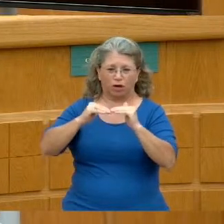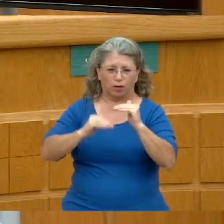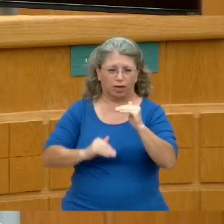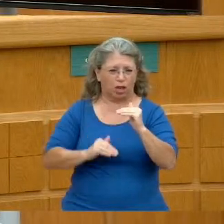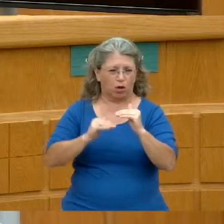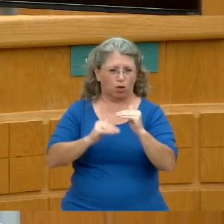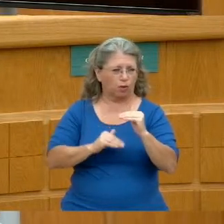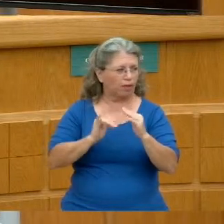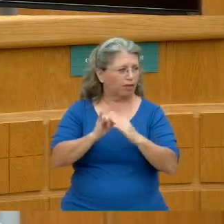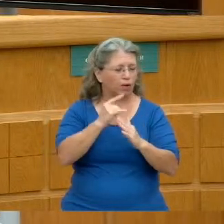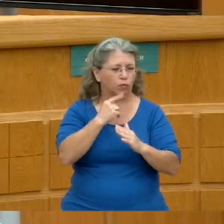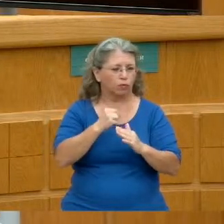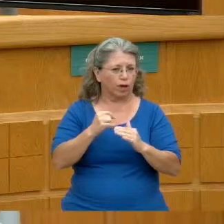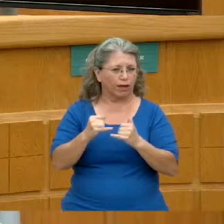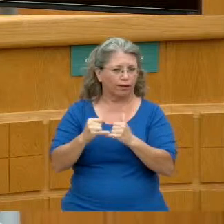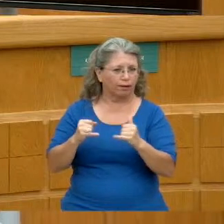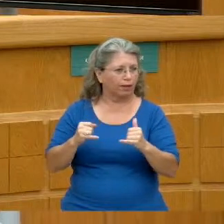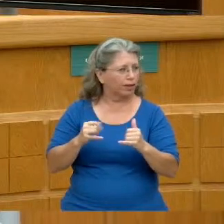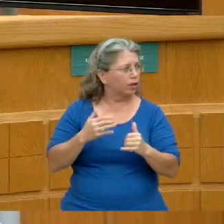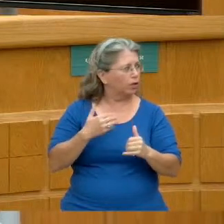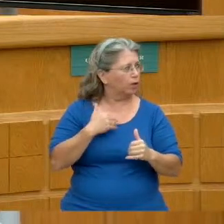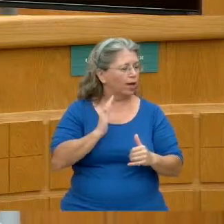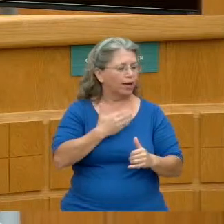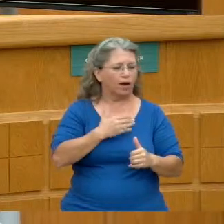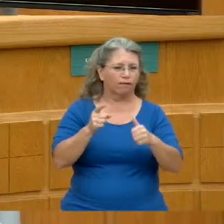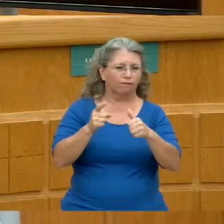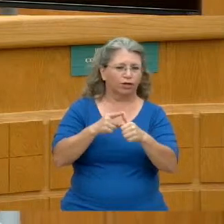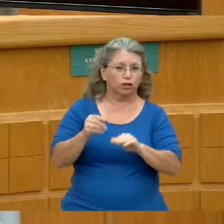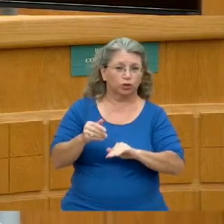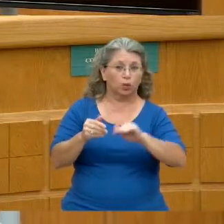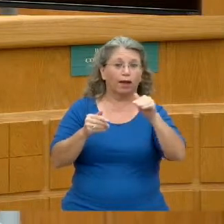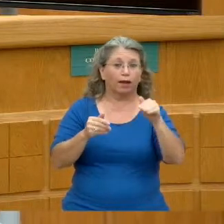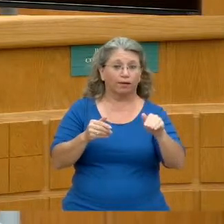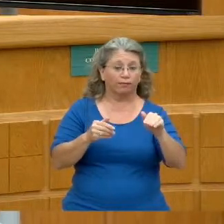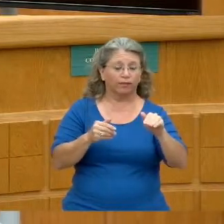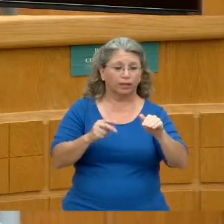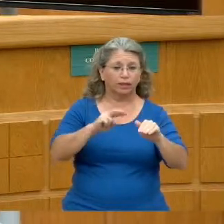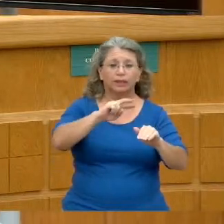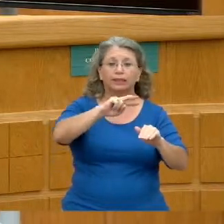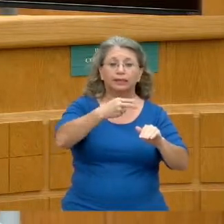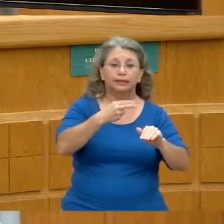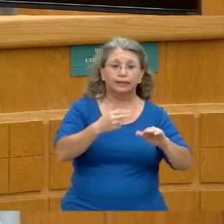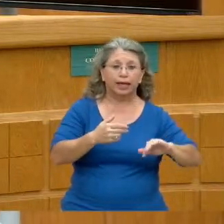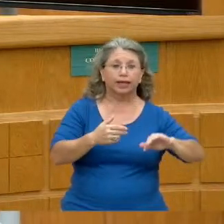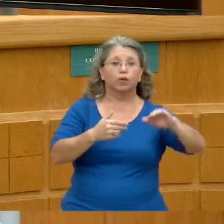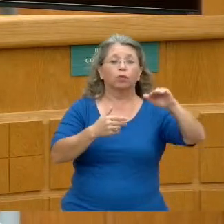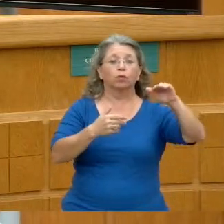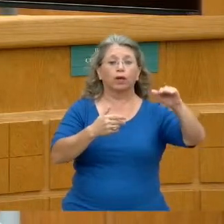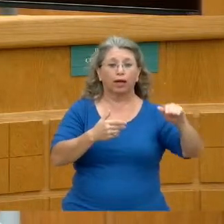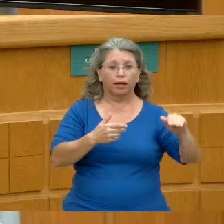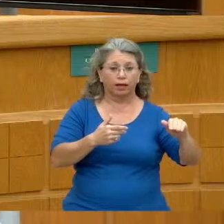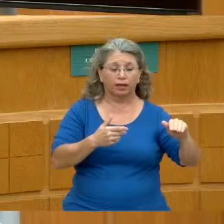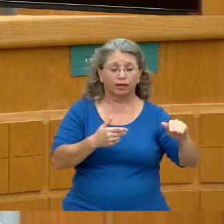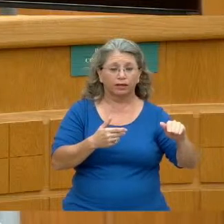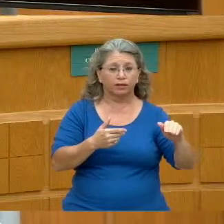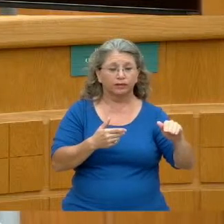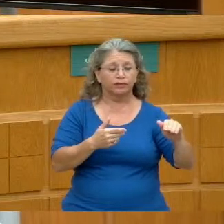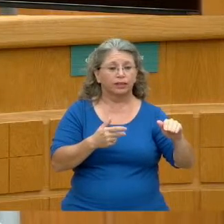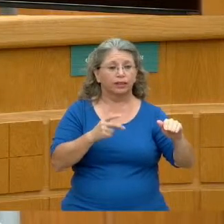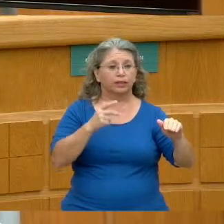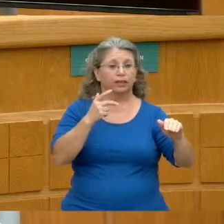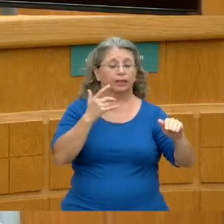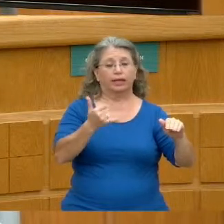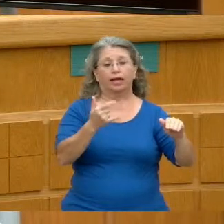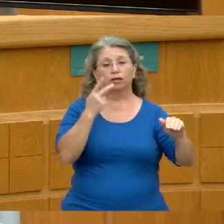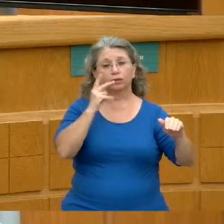had what we call the first wave around here. The second wave was there, and then you can see the third